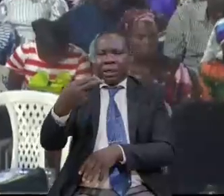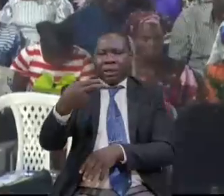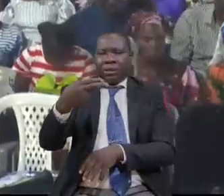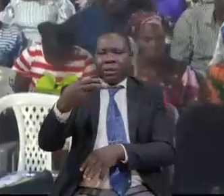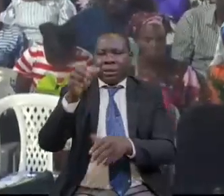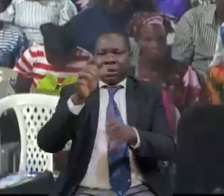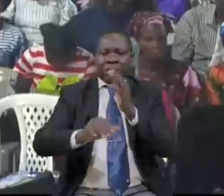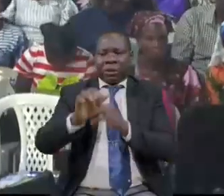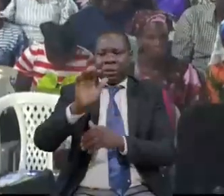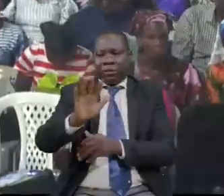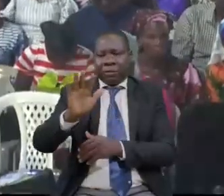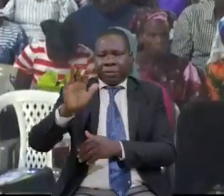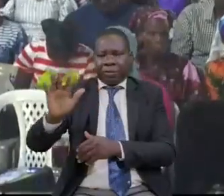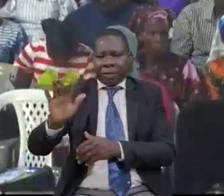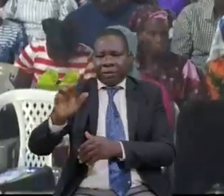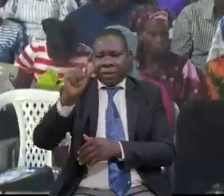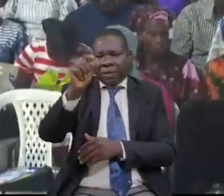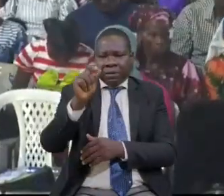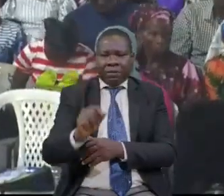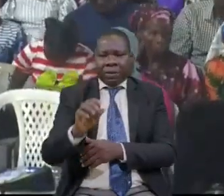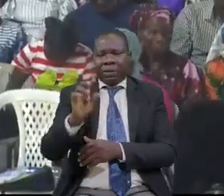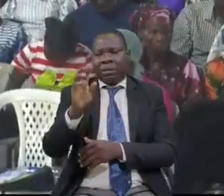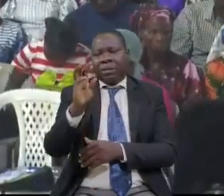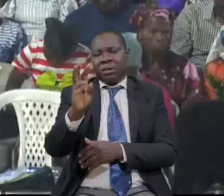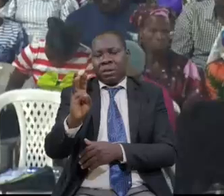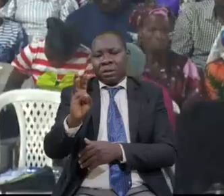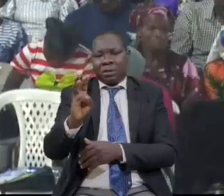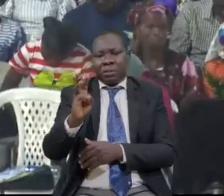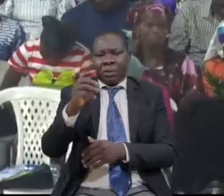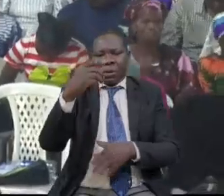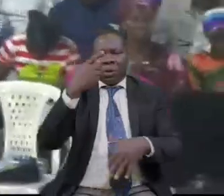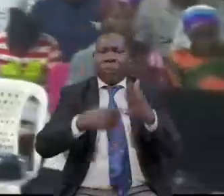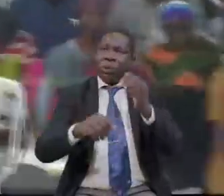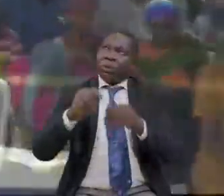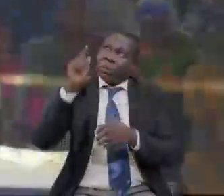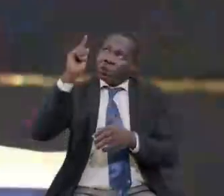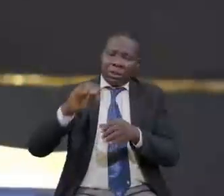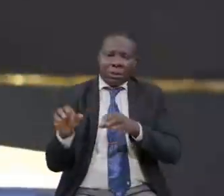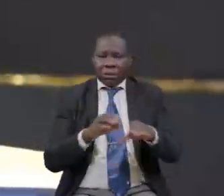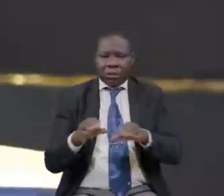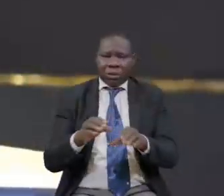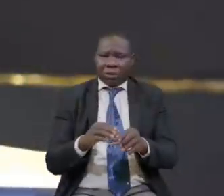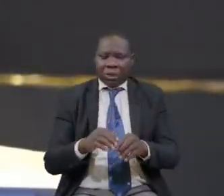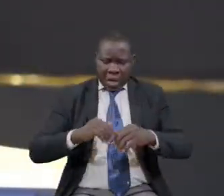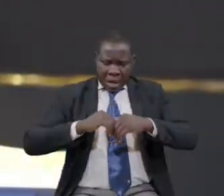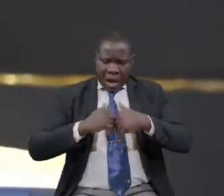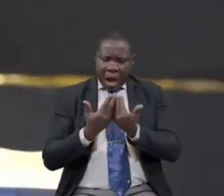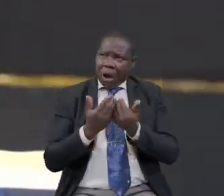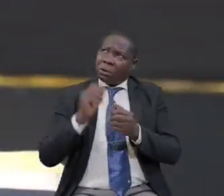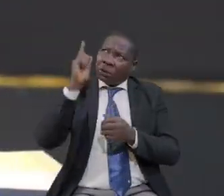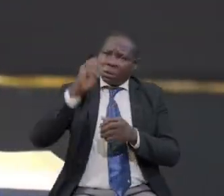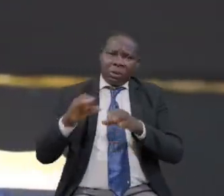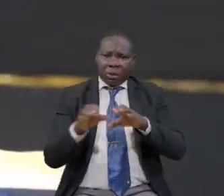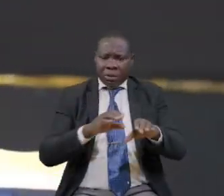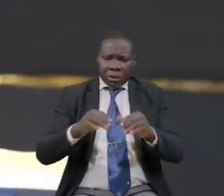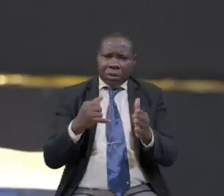looking at verse 6. What he does, how he does it, when